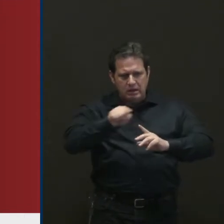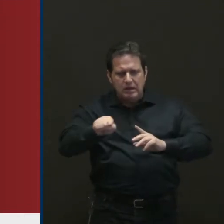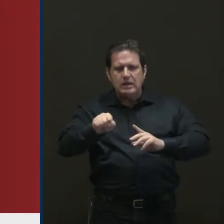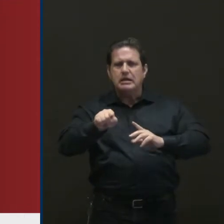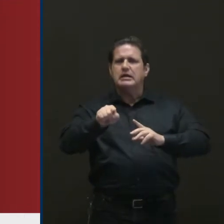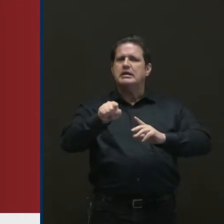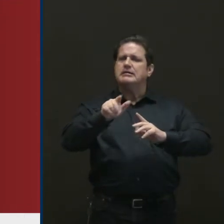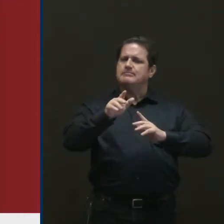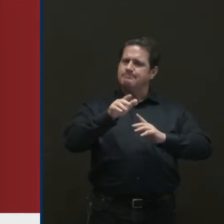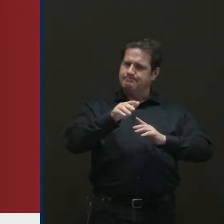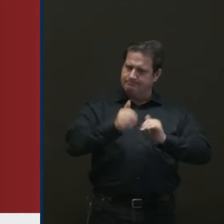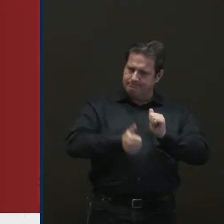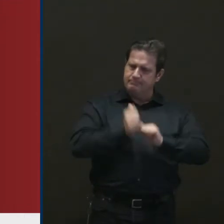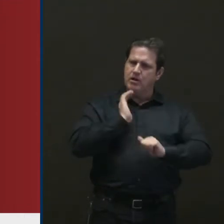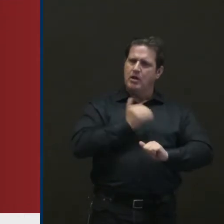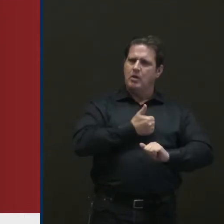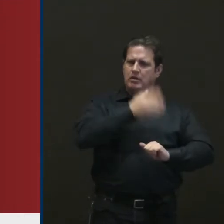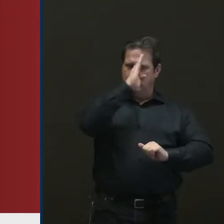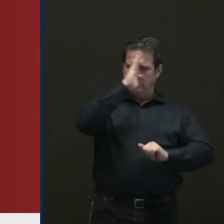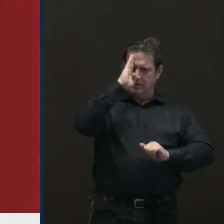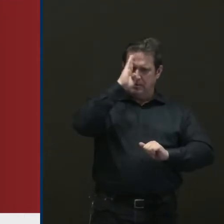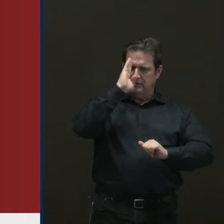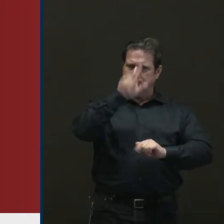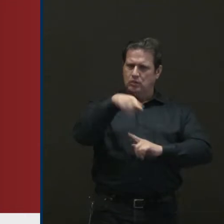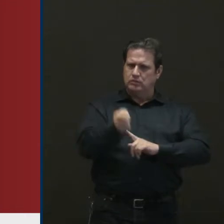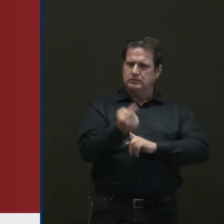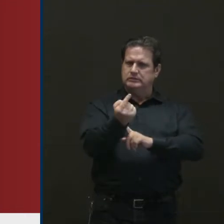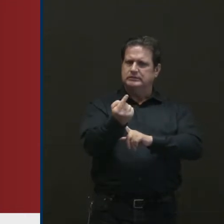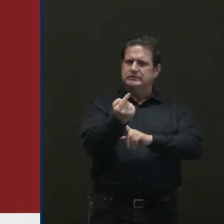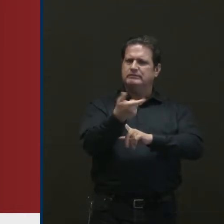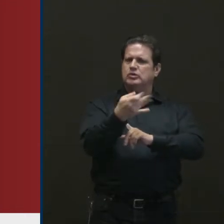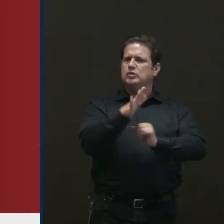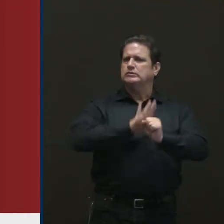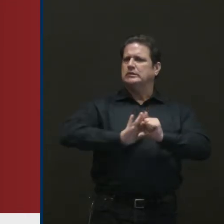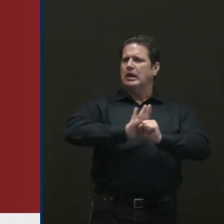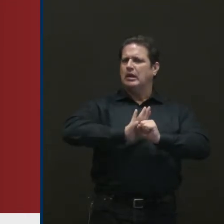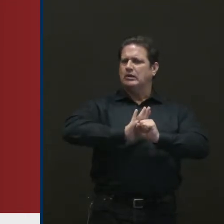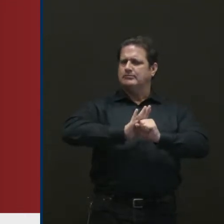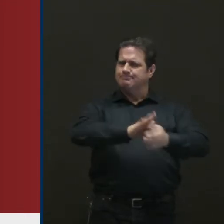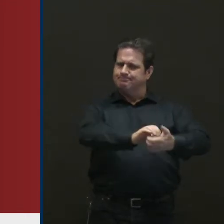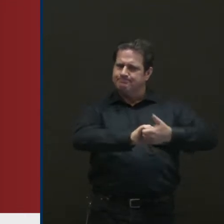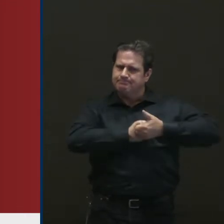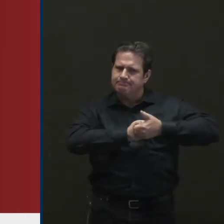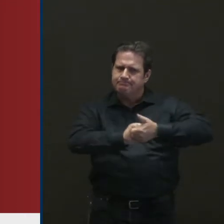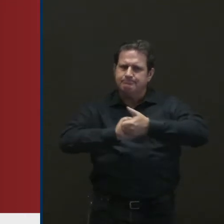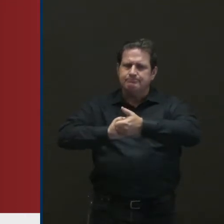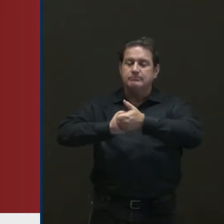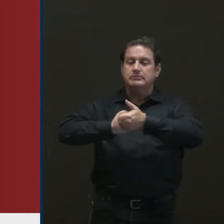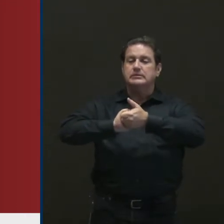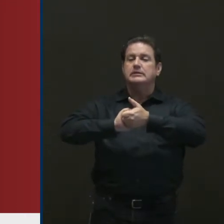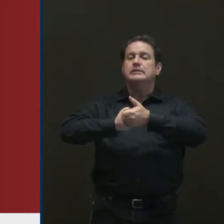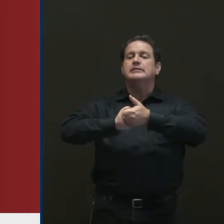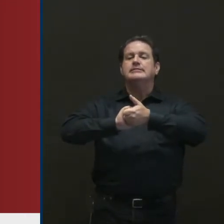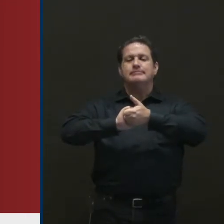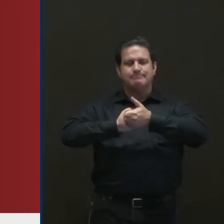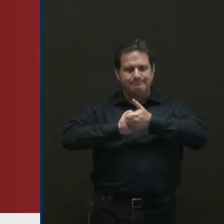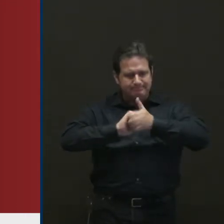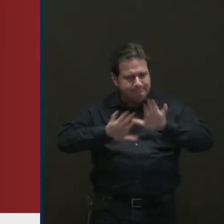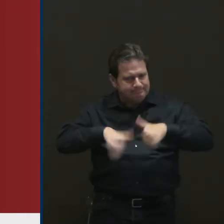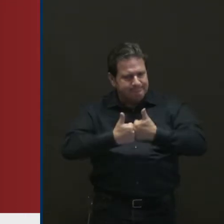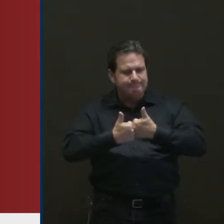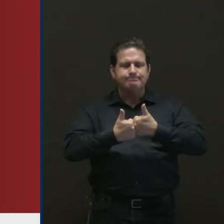and conducted by our hospitals in the 3 counties, and just a great partnership there. We had a significant